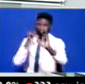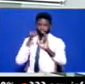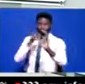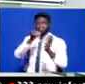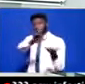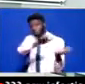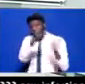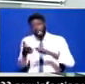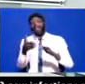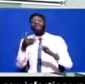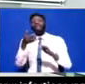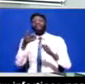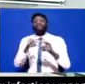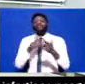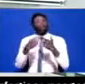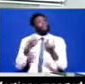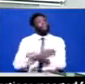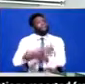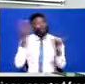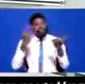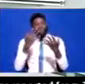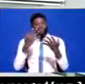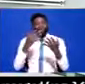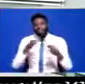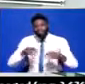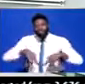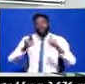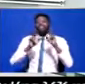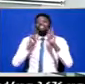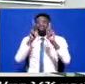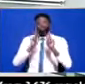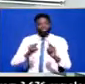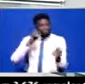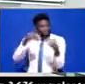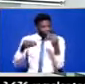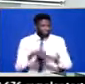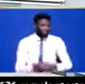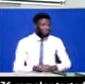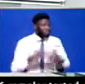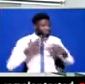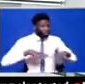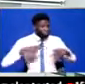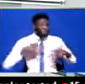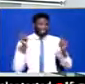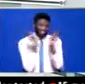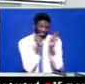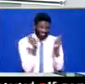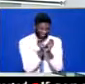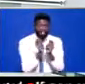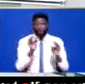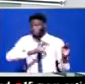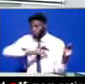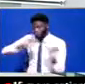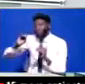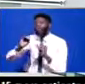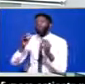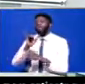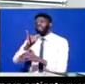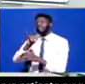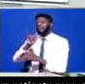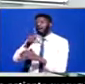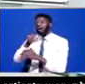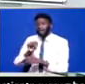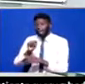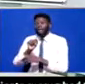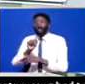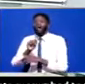Malanga along the Kisumu-Busia highway. Those injured were rushed to the Yala sub-county hospital and later referred to Siaya